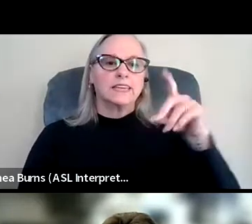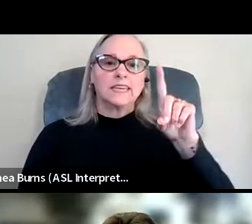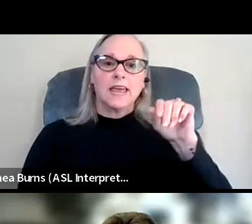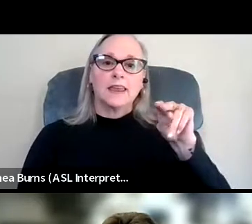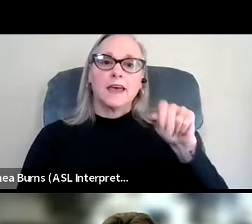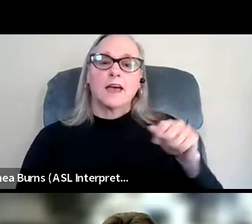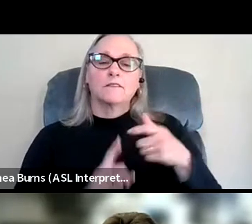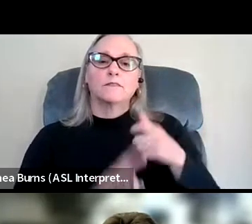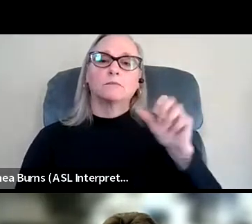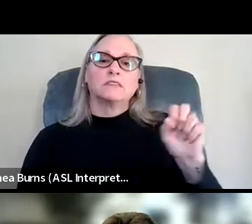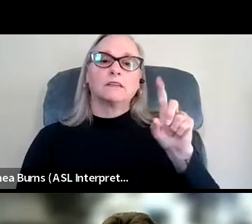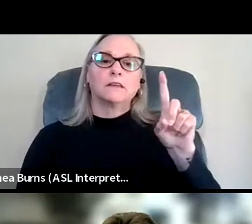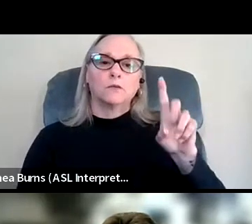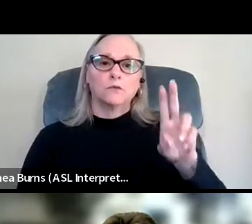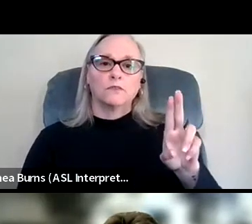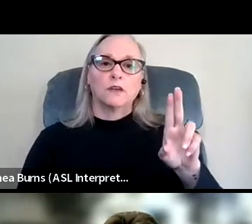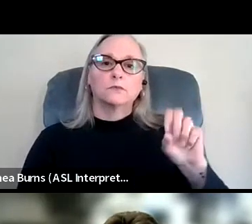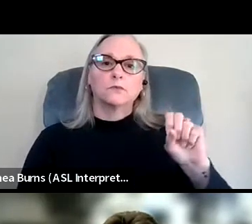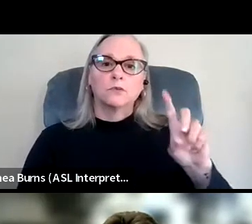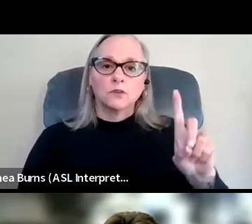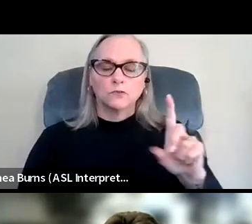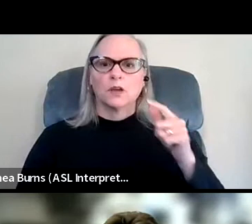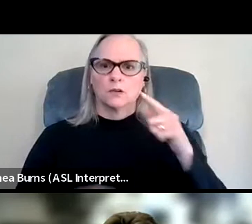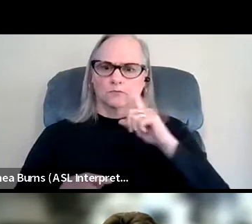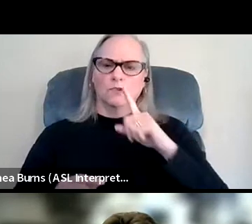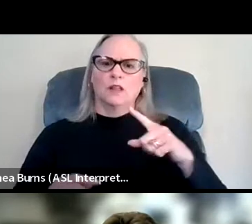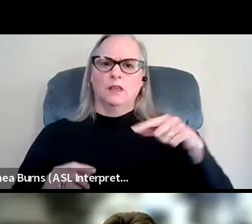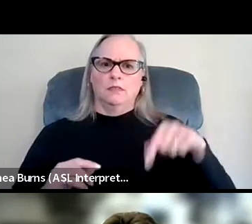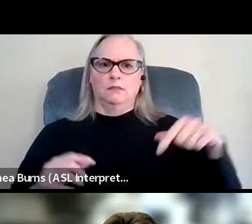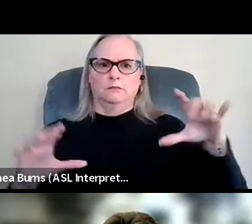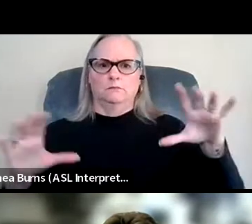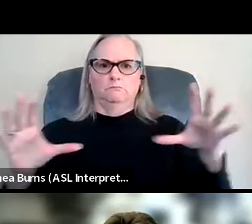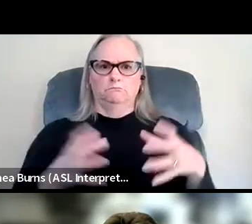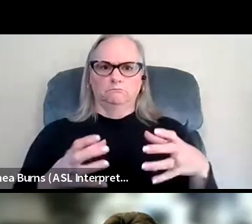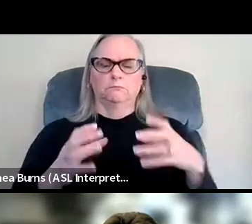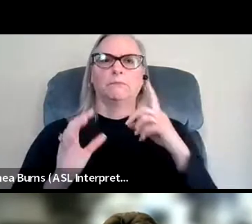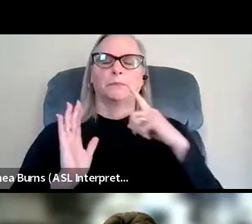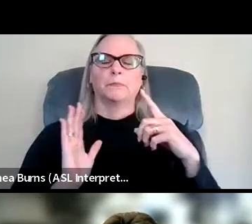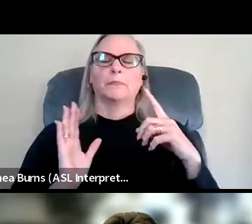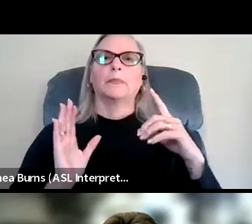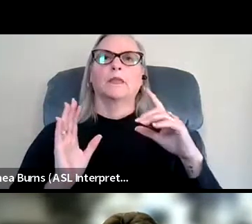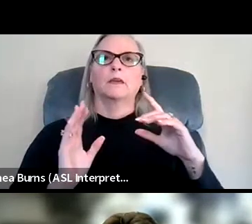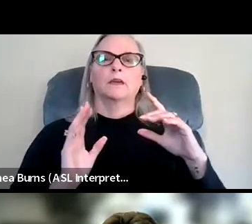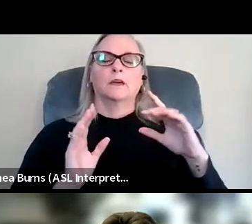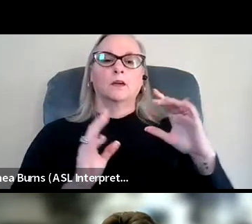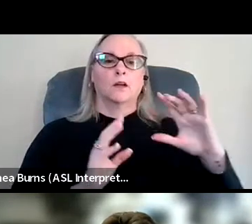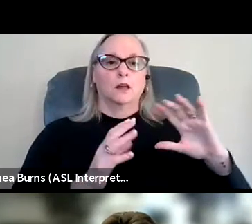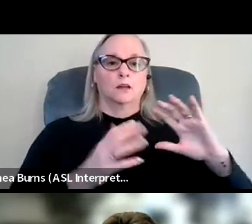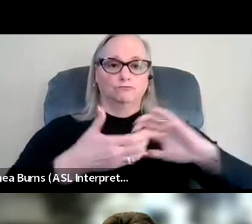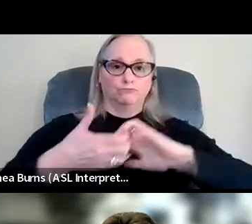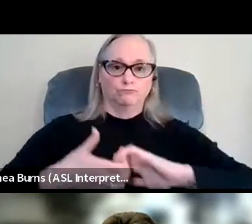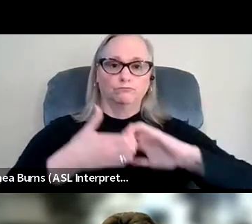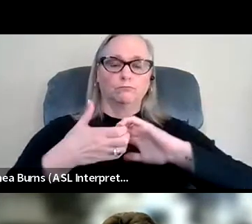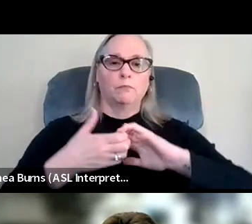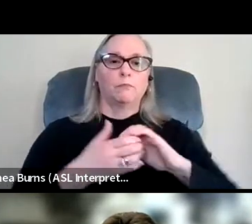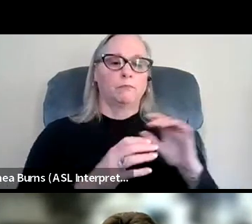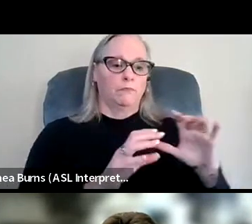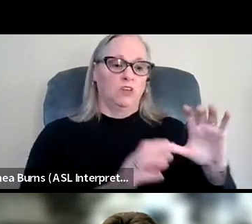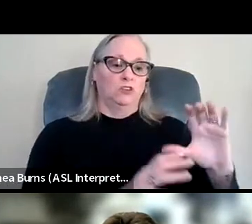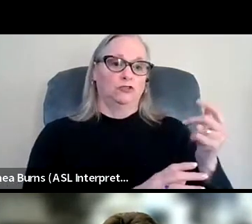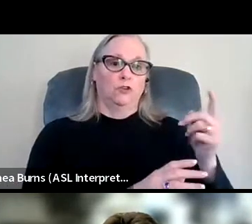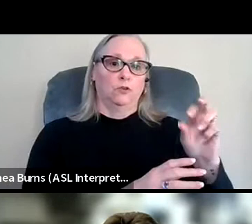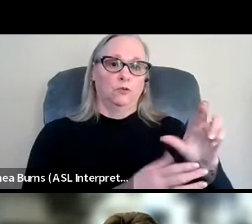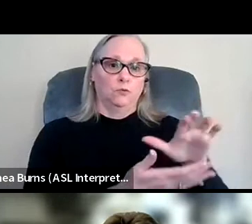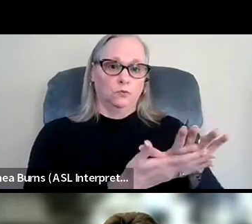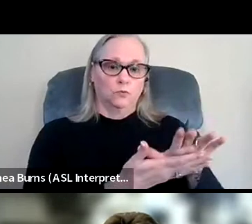others. This really represents a collaboration between the charter school organization, San Diego Unified School